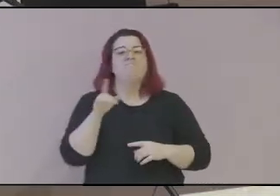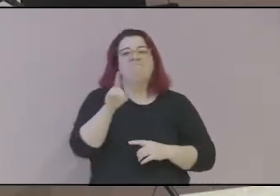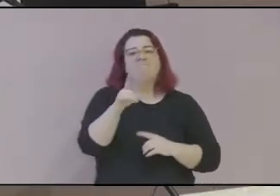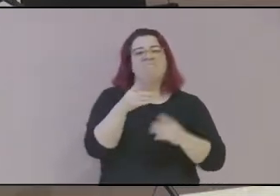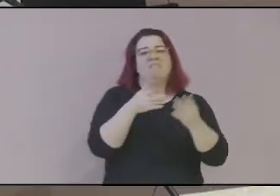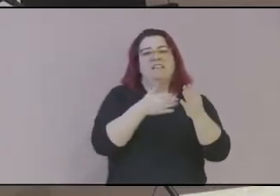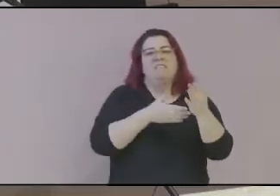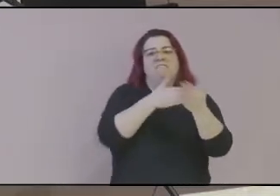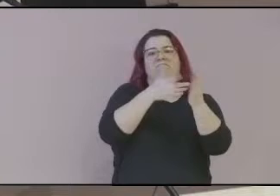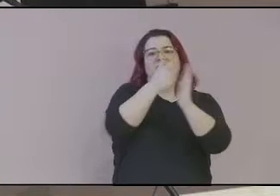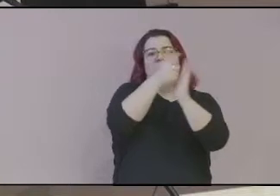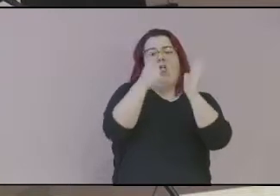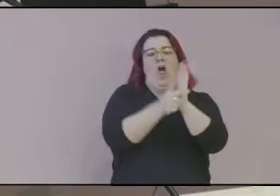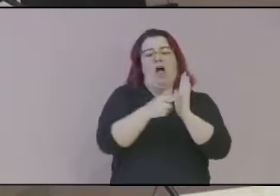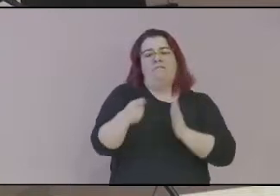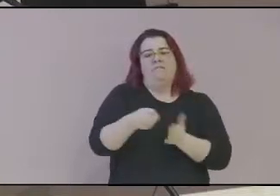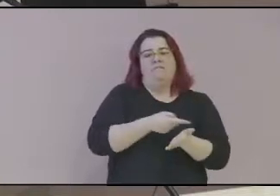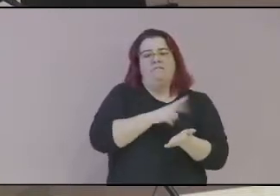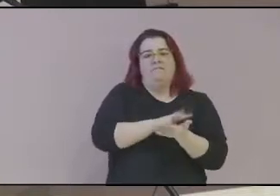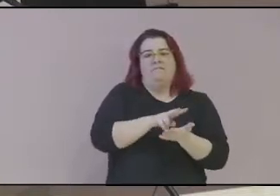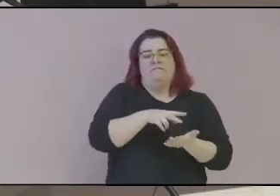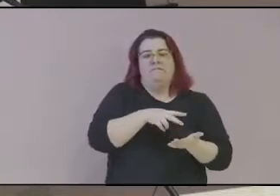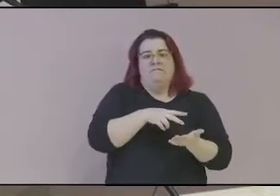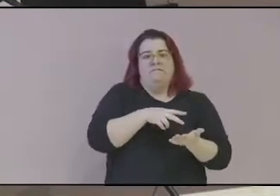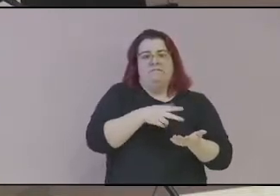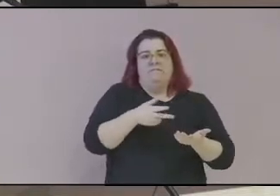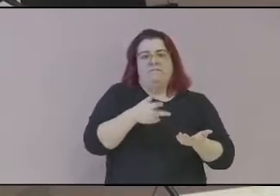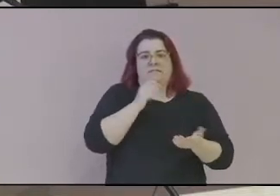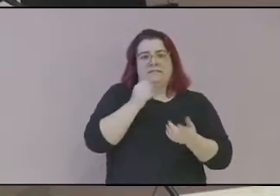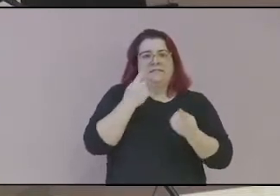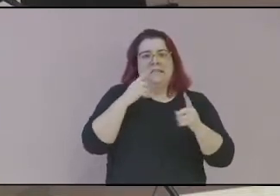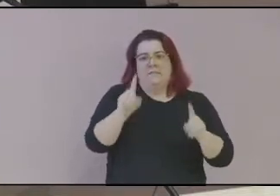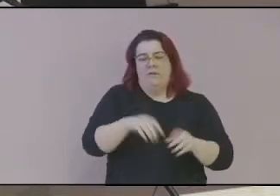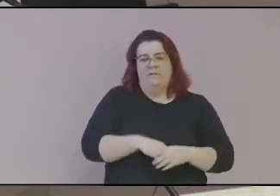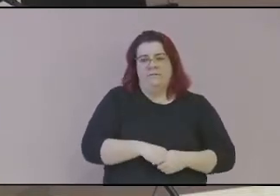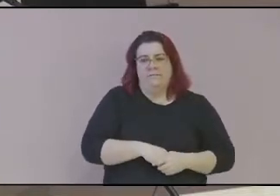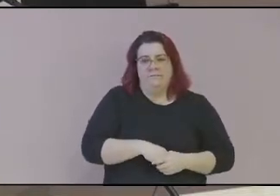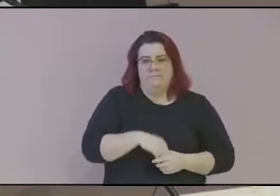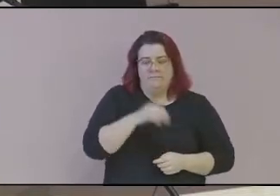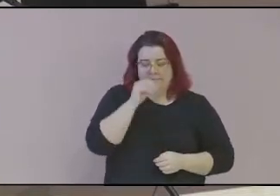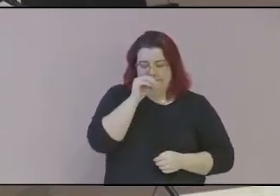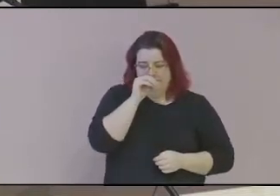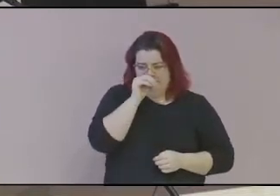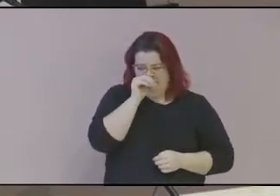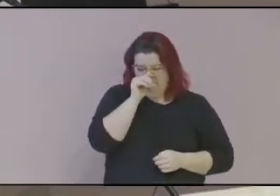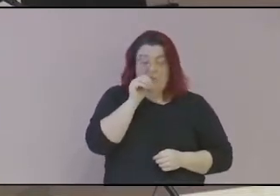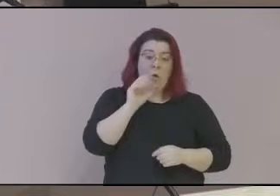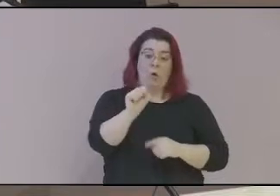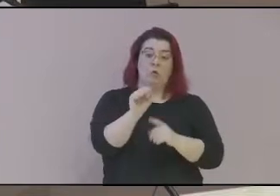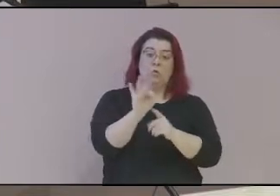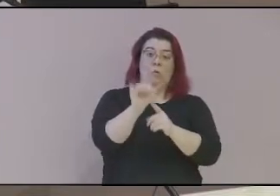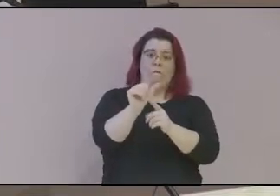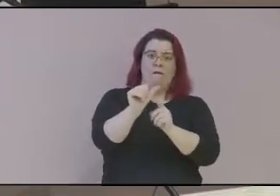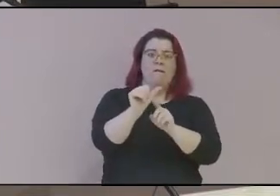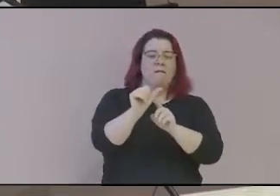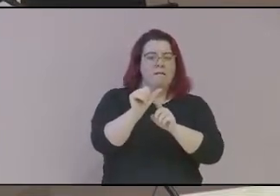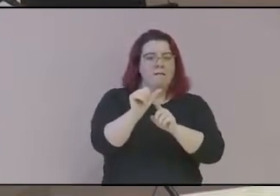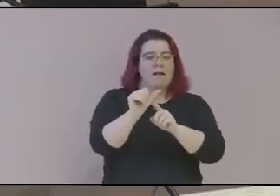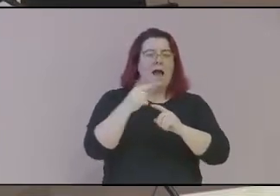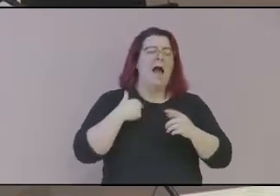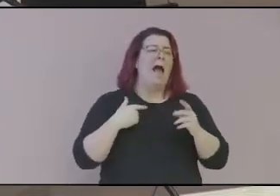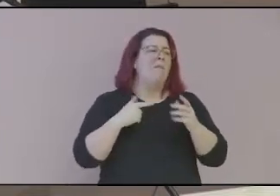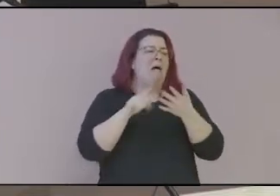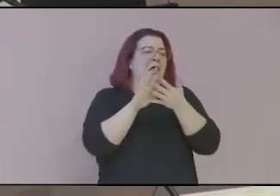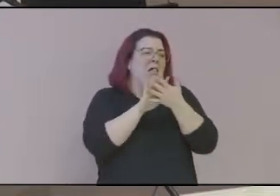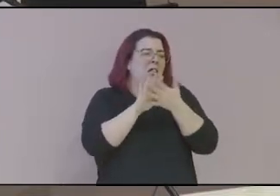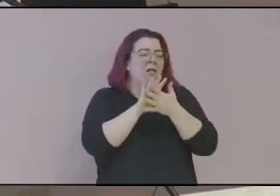group DREAD-F has protested a very specific element of SOFA scoring. SOFA scoring, I'm glossing it here.